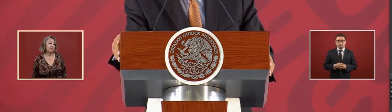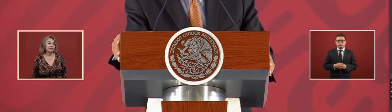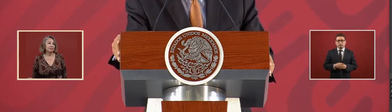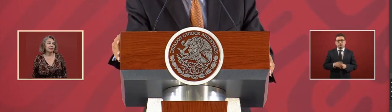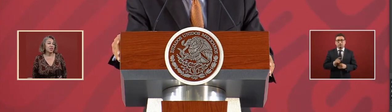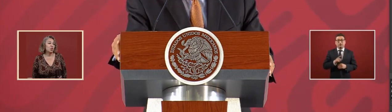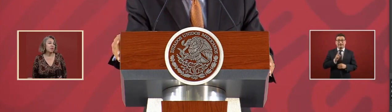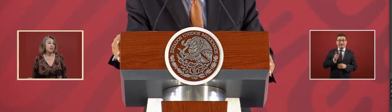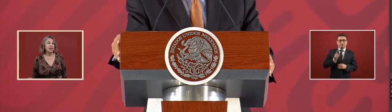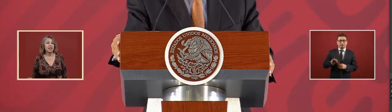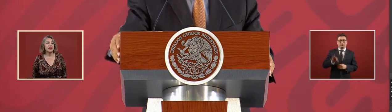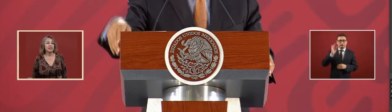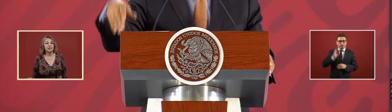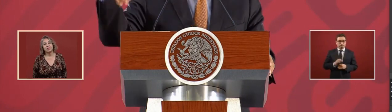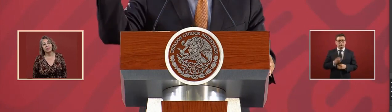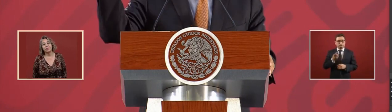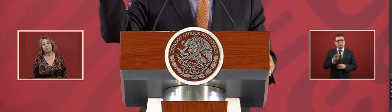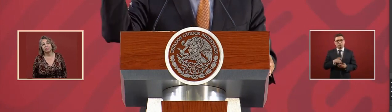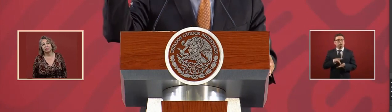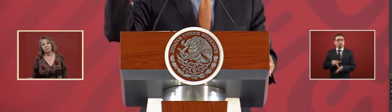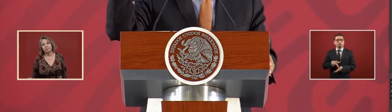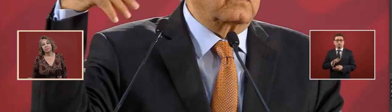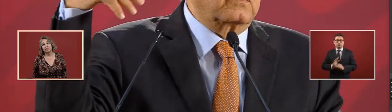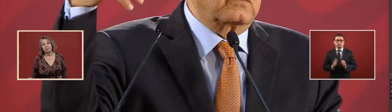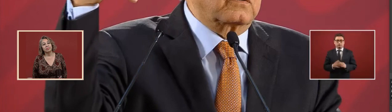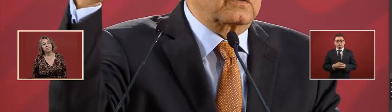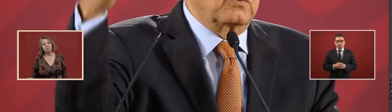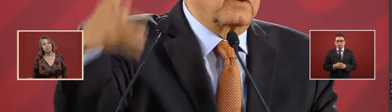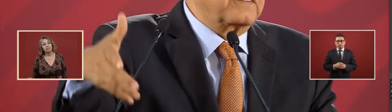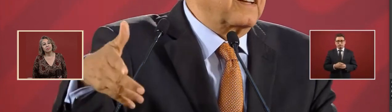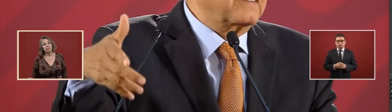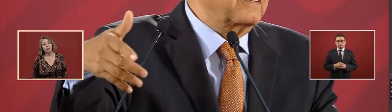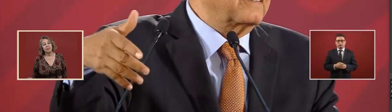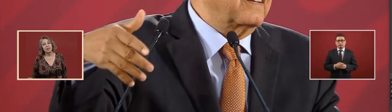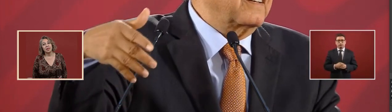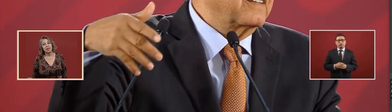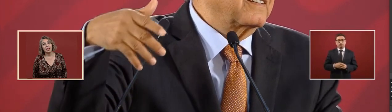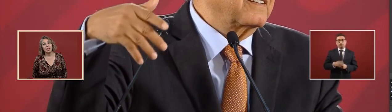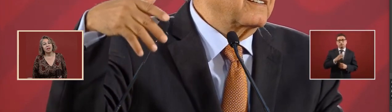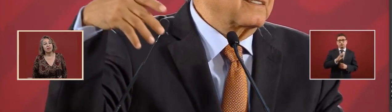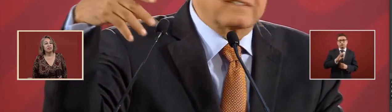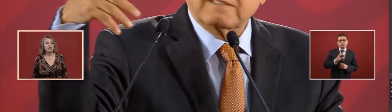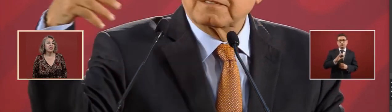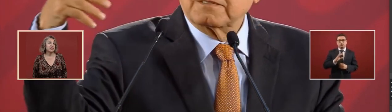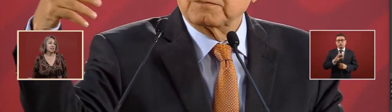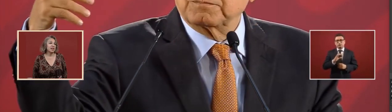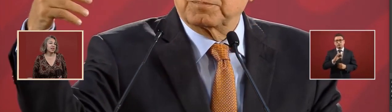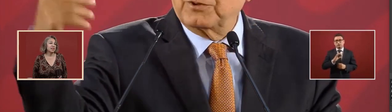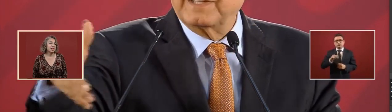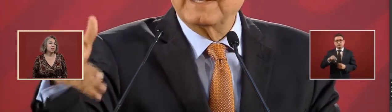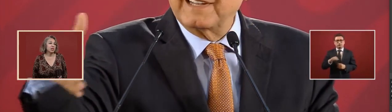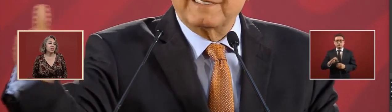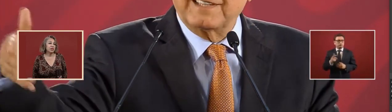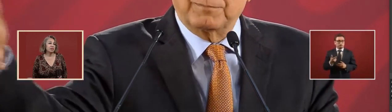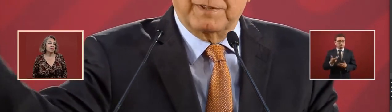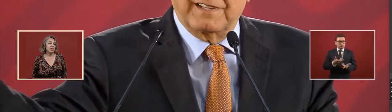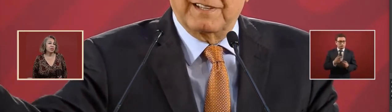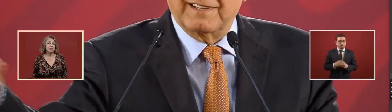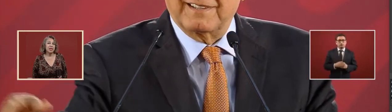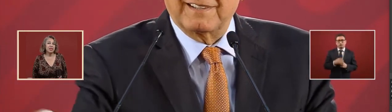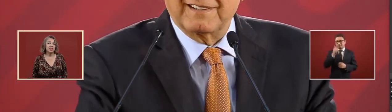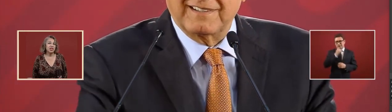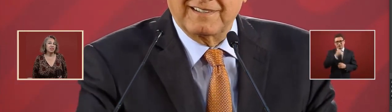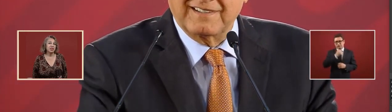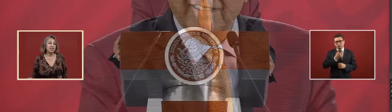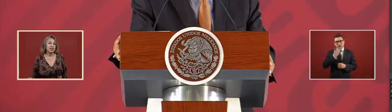El elegido. Whoever they elected. Si no lo hacía la CNC. If not the CNC, por lo general, would be, siempre era,